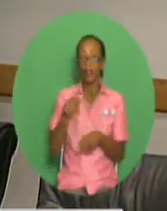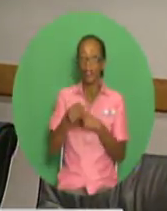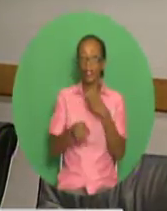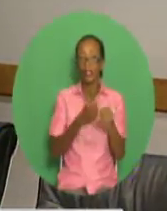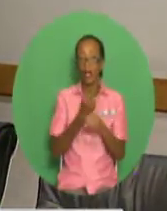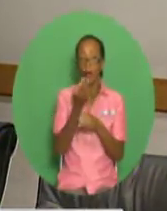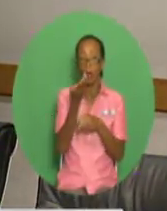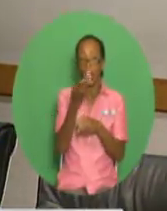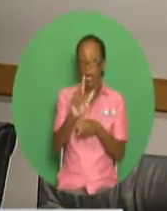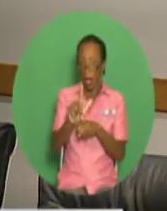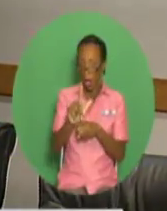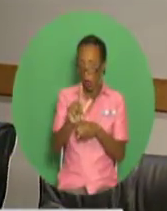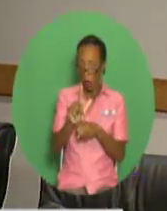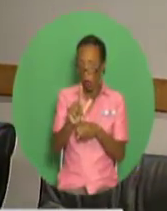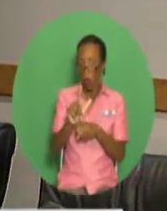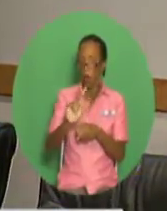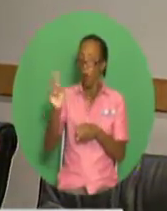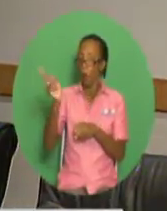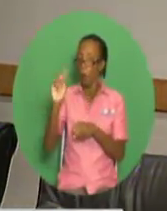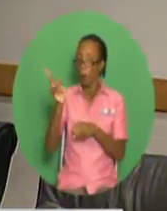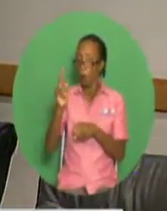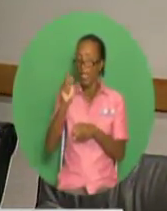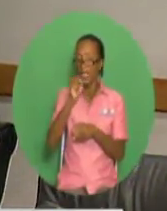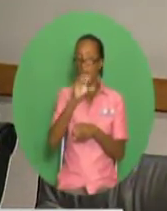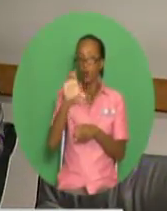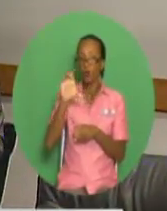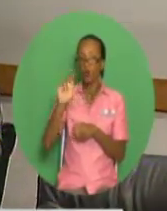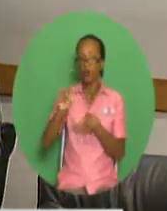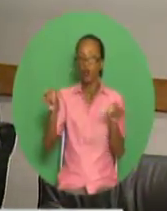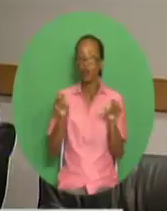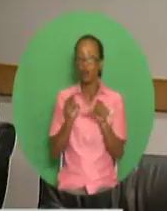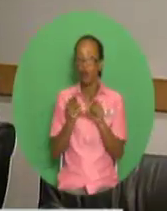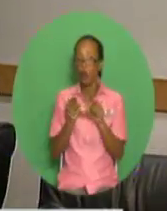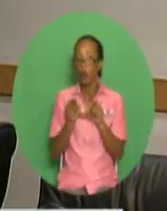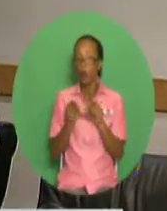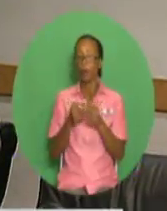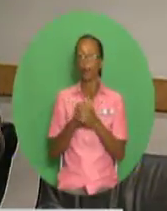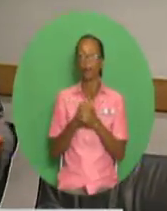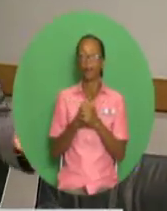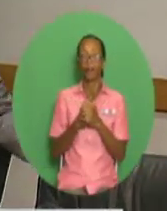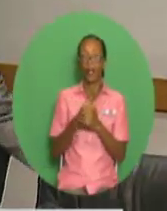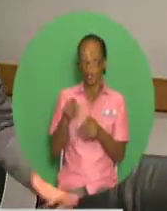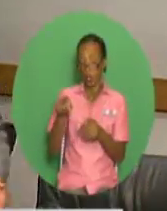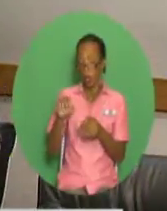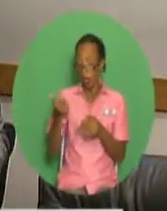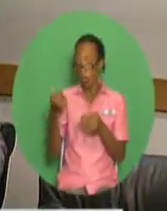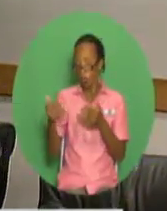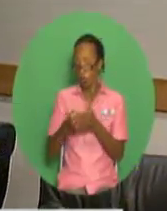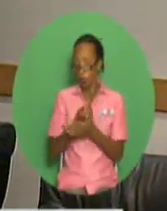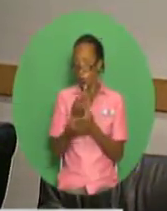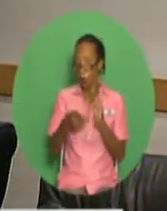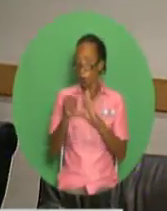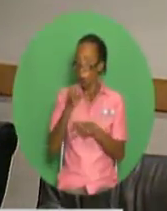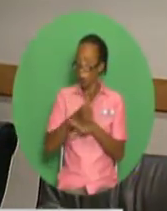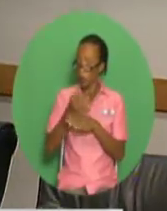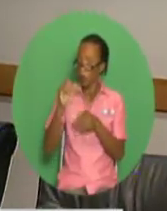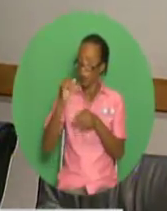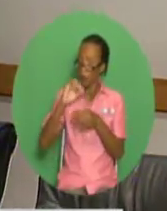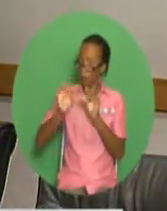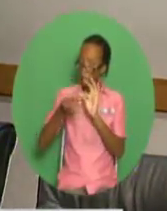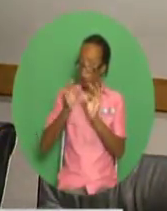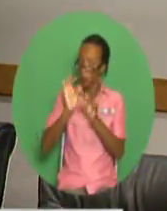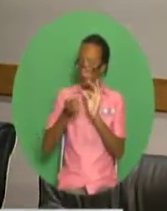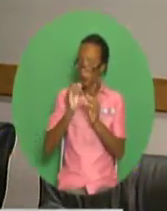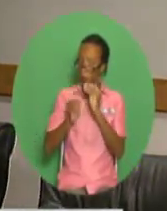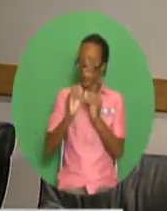Brian Lara Recreation Ground in Santa Cruz by my neighbor St. Anne's East. That's another project that has been going on for 10 years. It's part of my